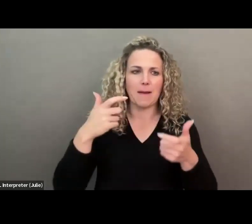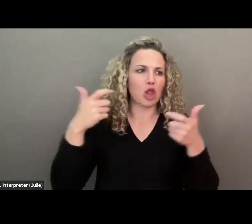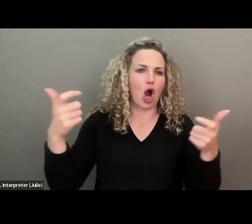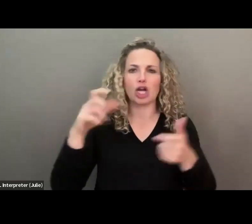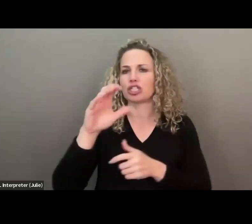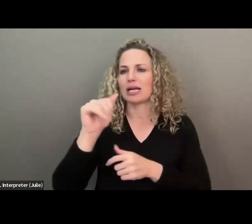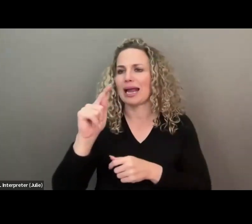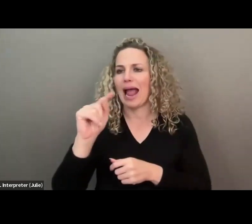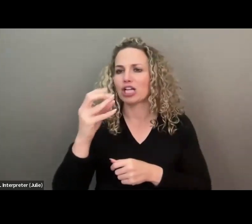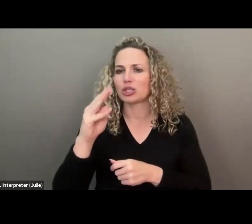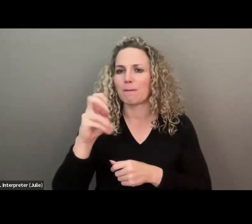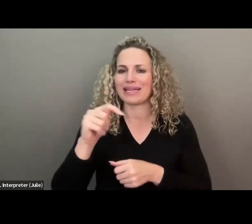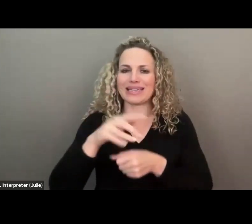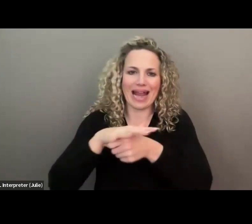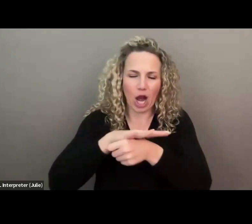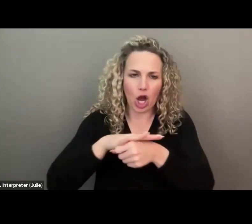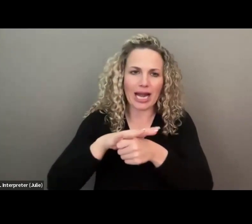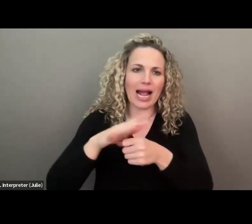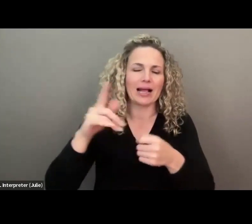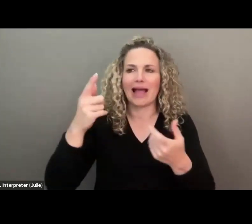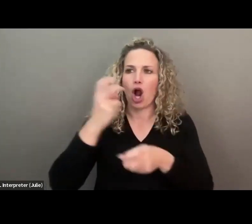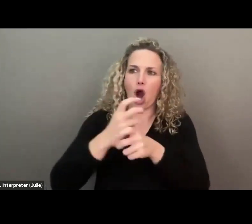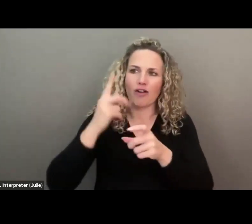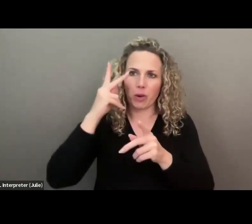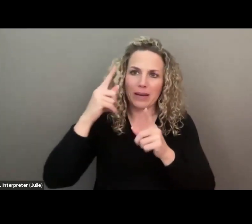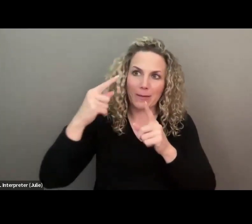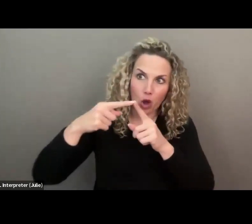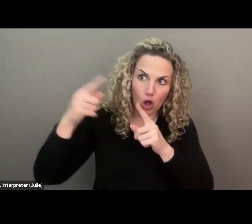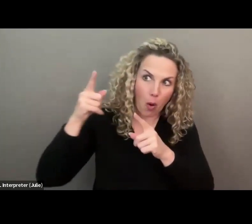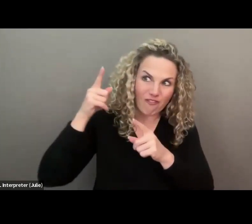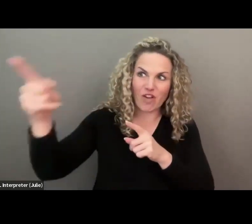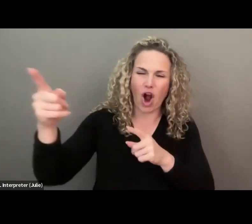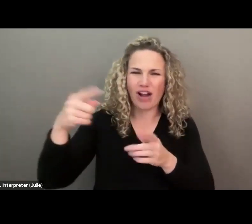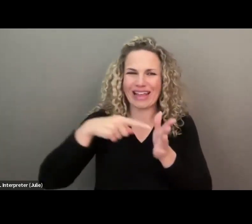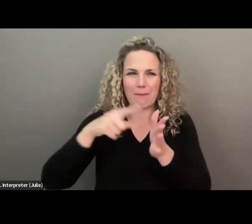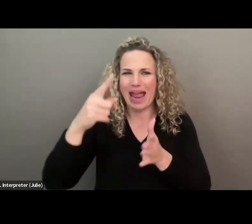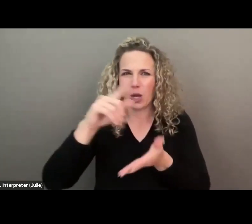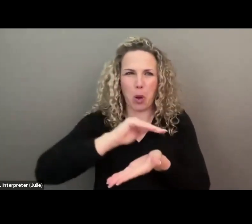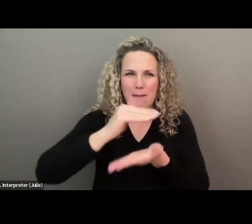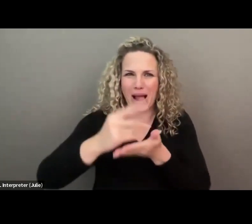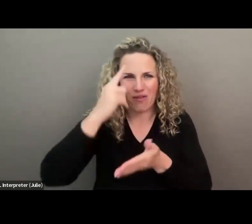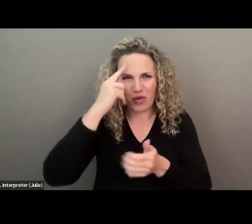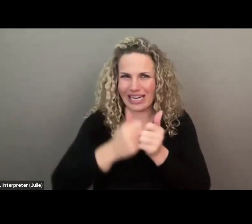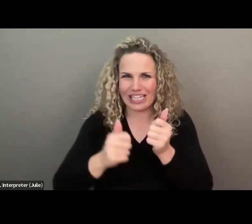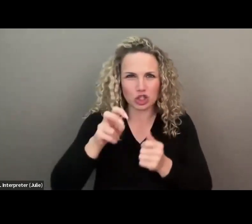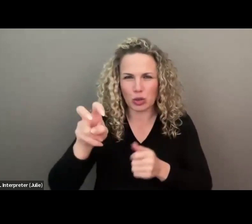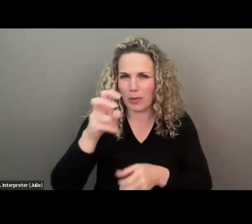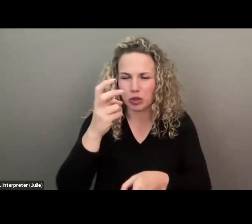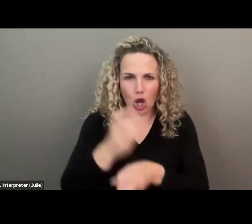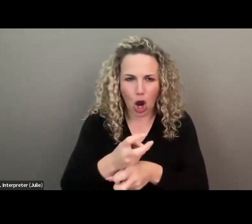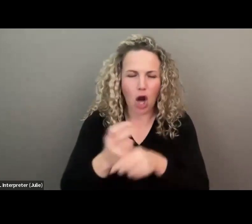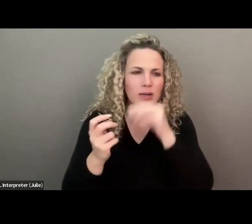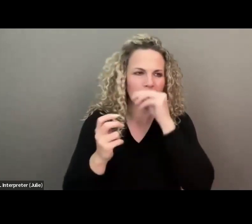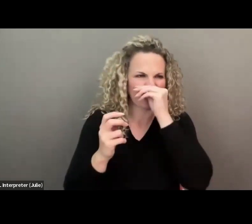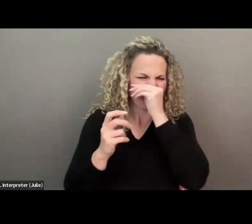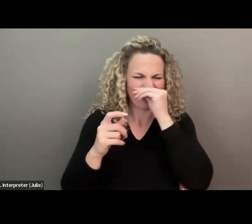tough to incentivize people to go longer distances if they only get paid one amount for each trip. There is a mileage